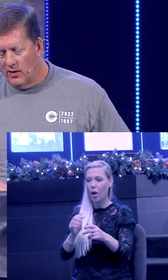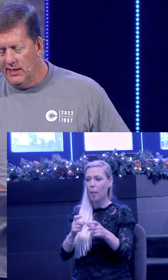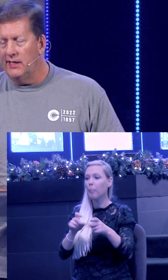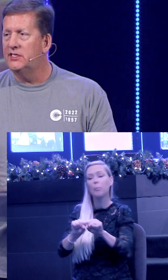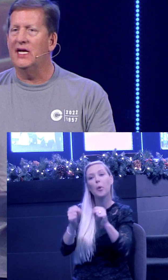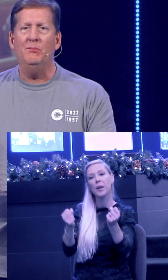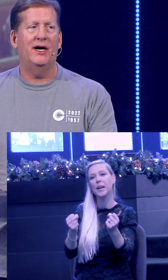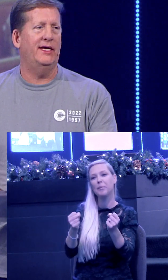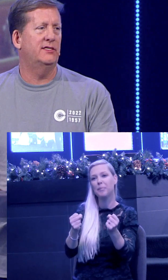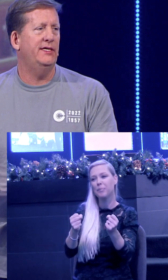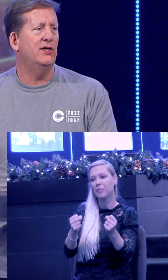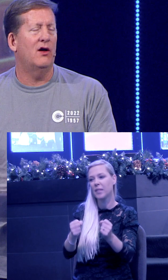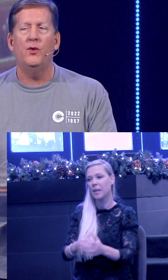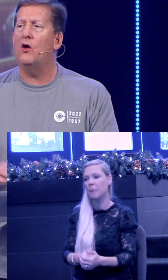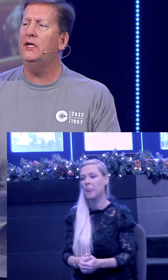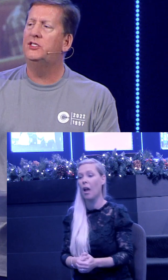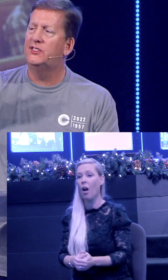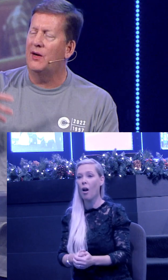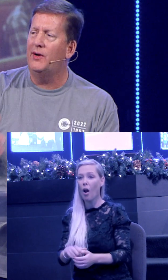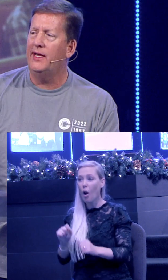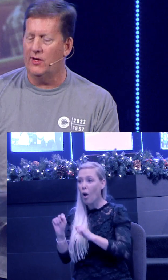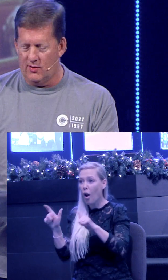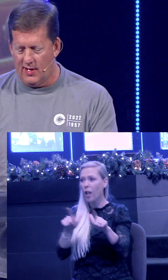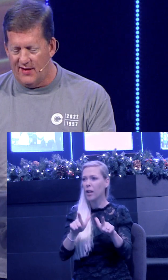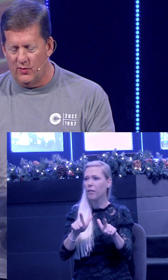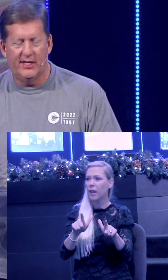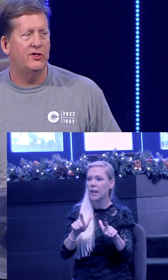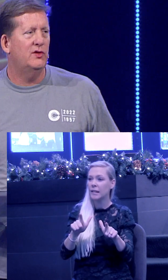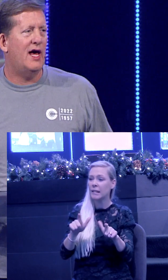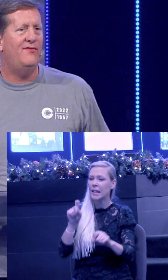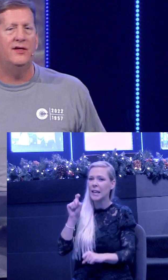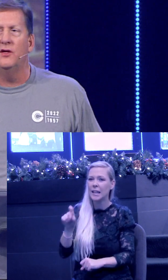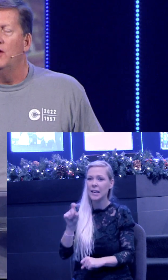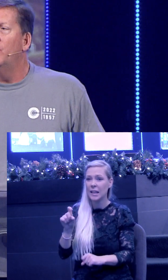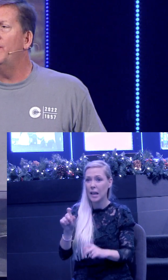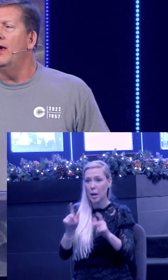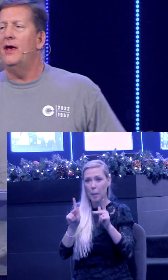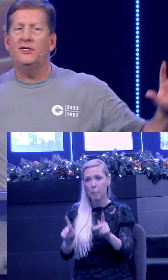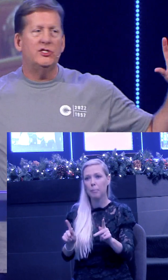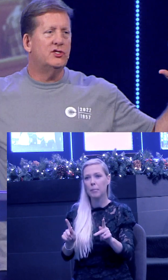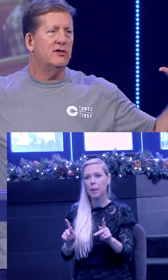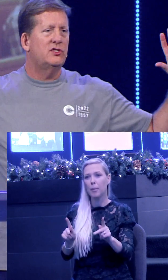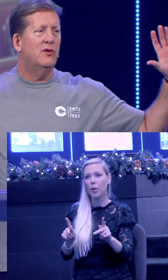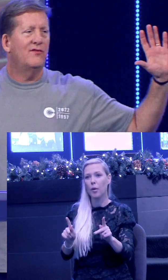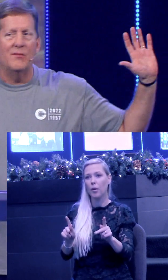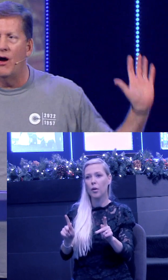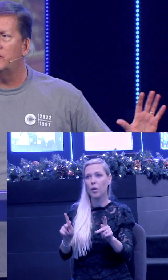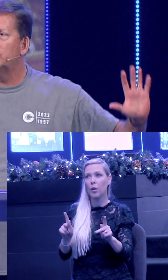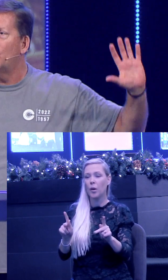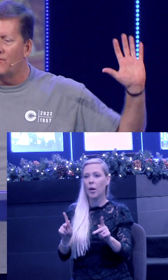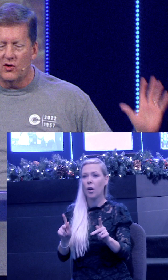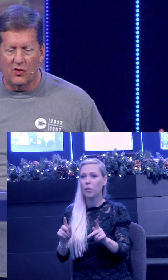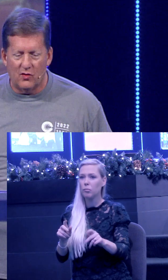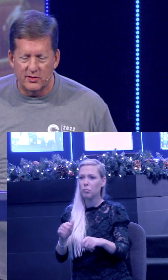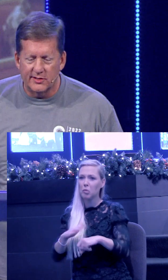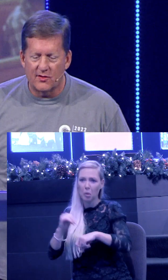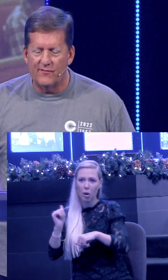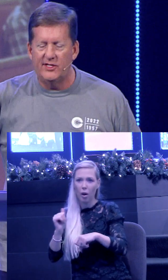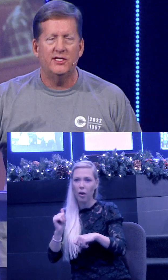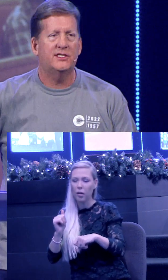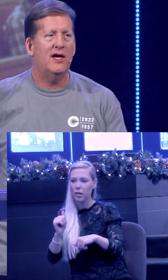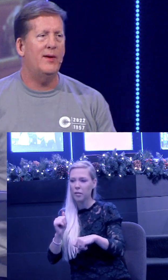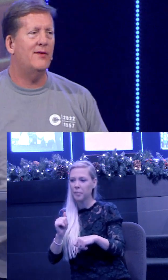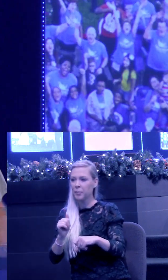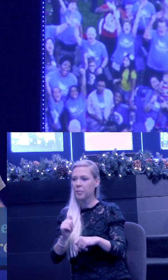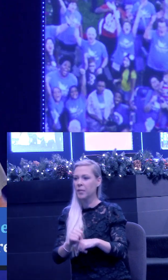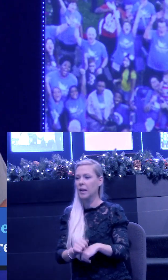And we all need somebody to lean on. We all need somebody in our life that we can do life with. And as a church, one of our mantras, one of our goals is our